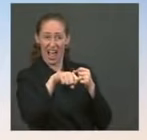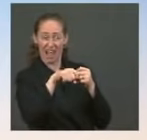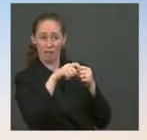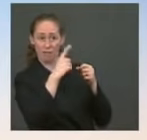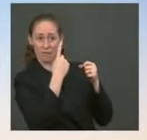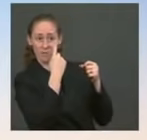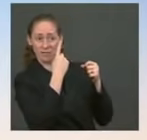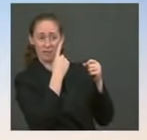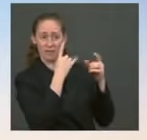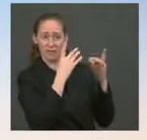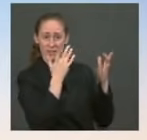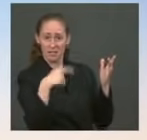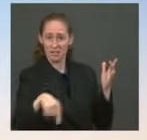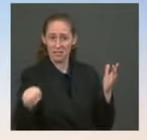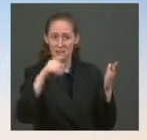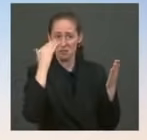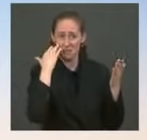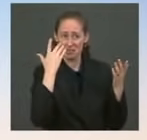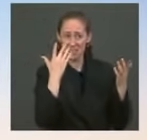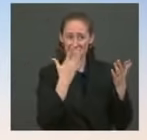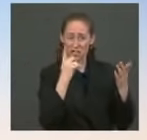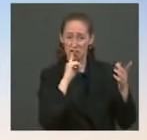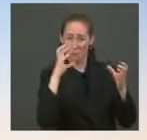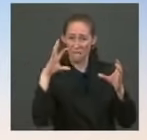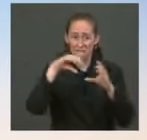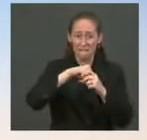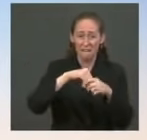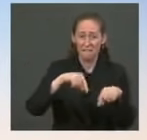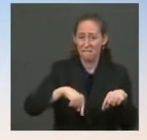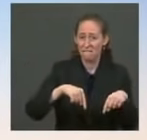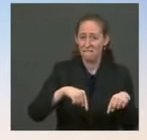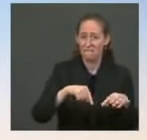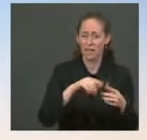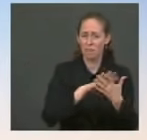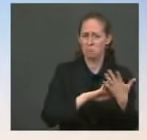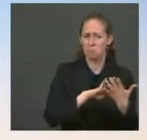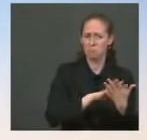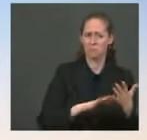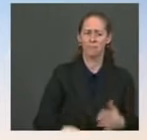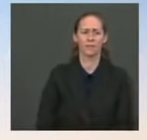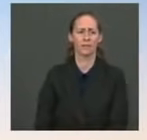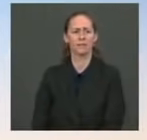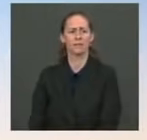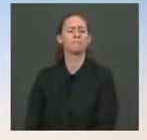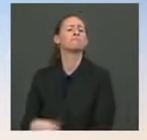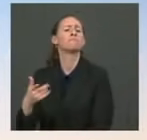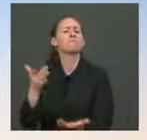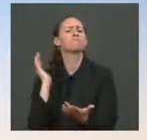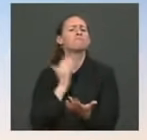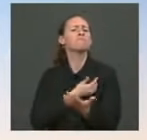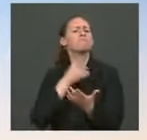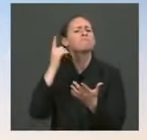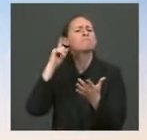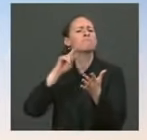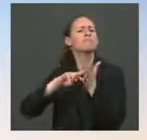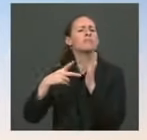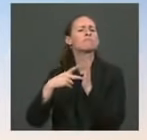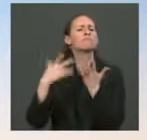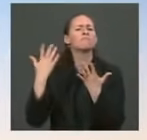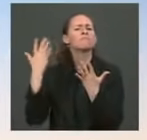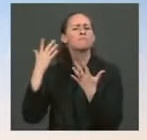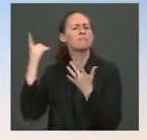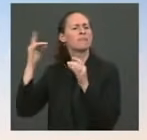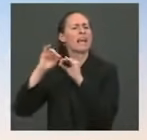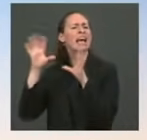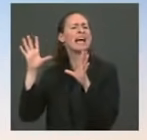new Cold War? Well, what we can speak to is what our intention is. And you heard the President convey clearly in his speech at the